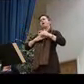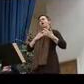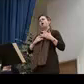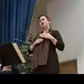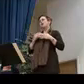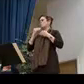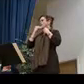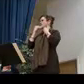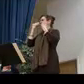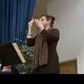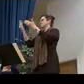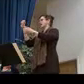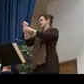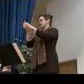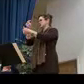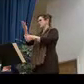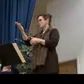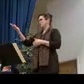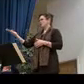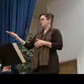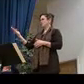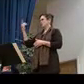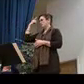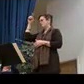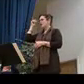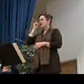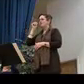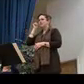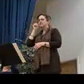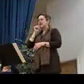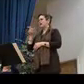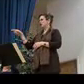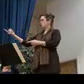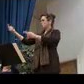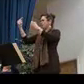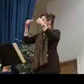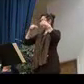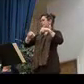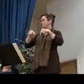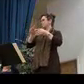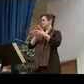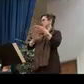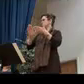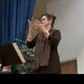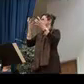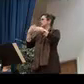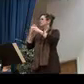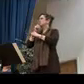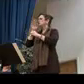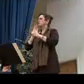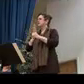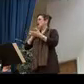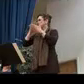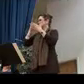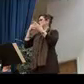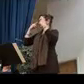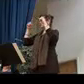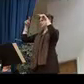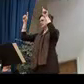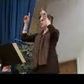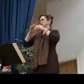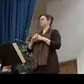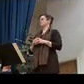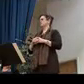every day you come to campus in order to make sure that our students are successful. So I just want to thank our faculty